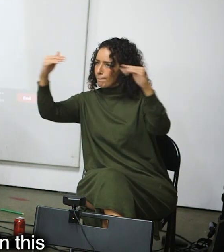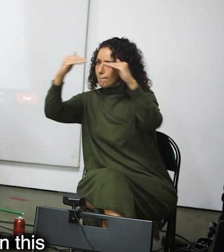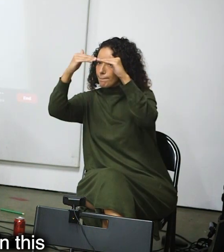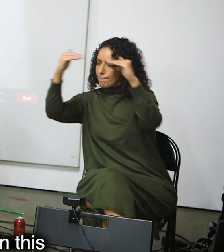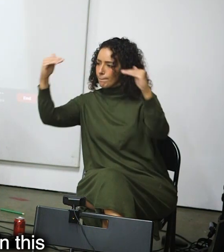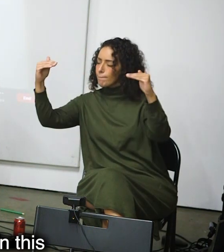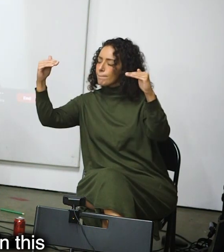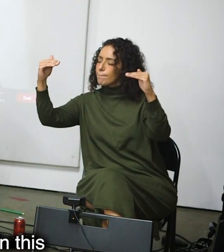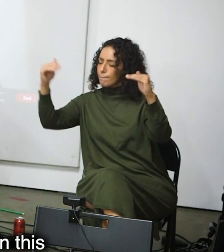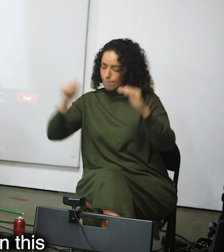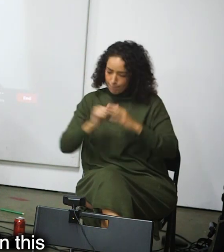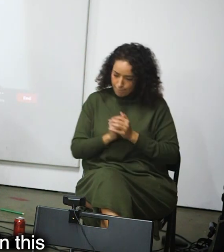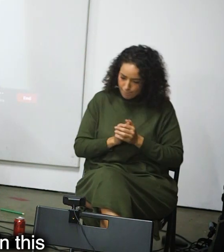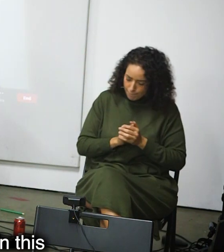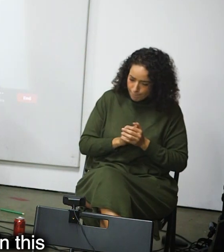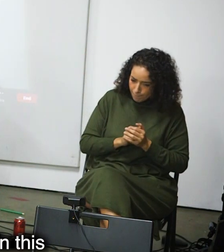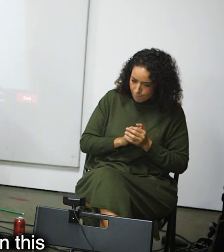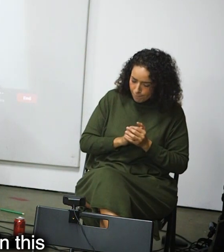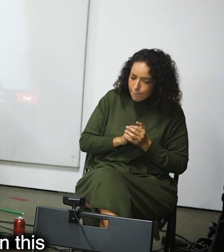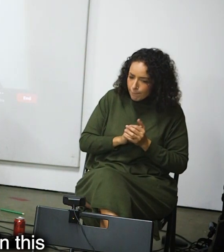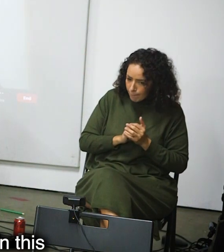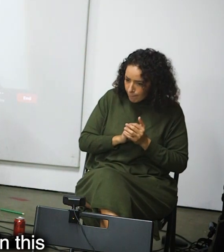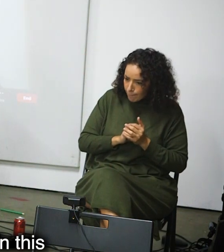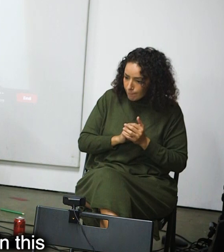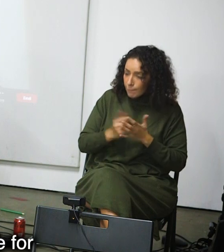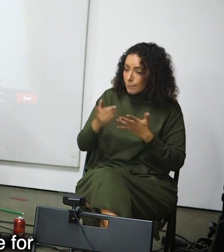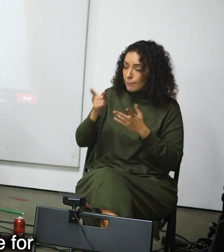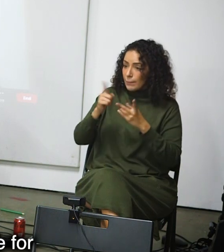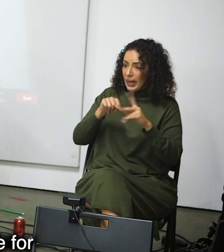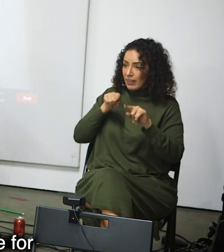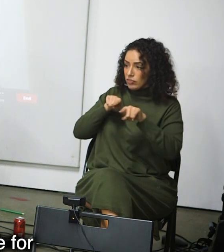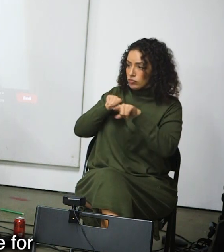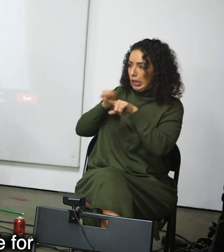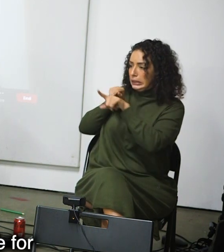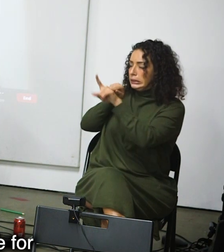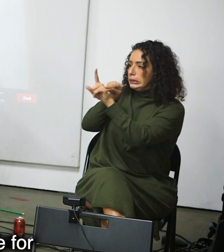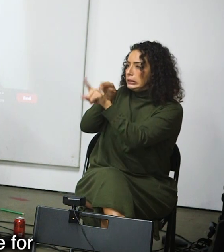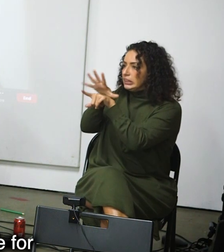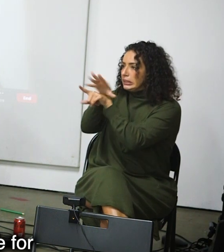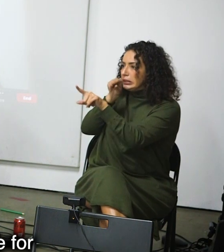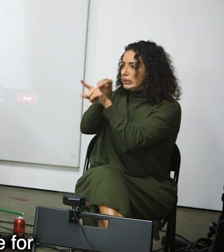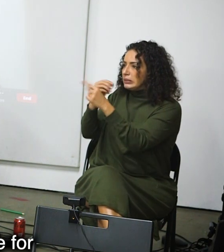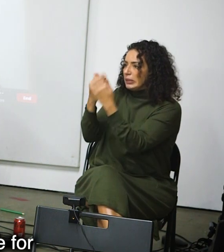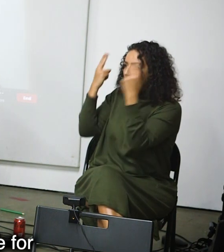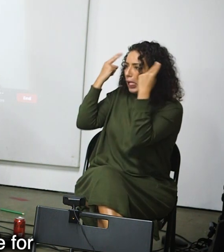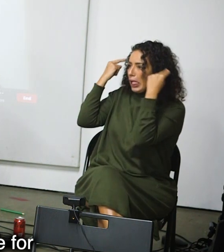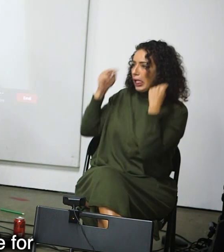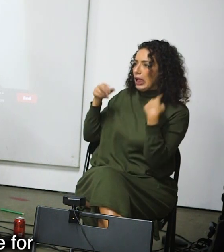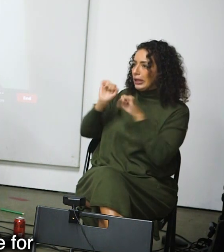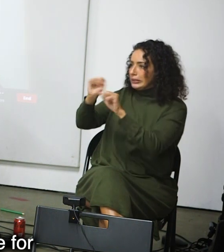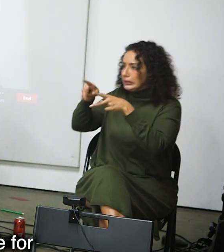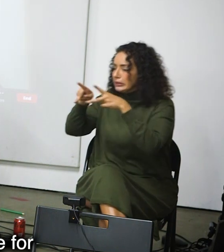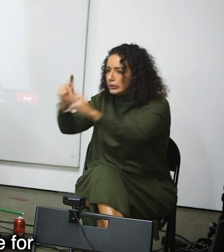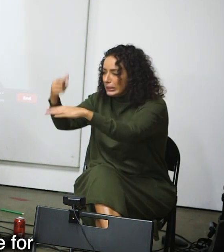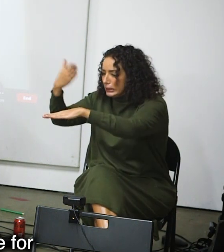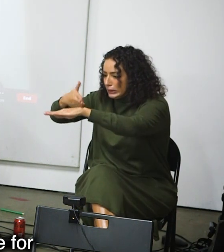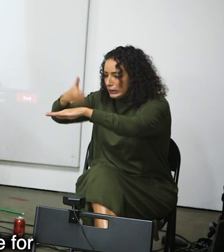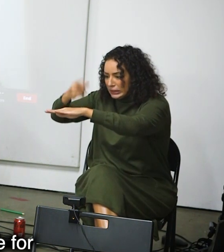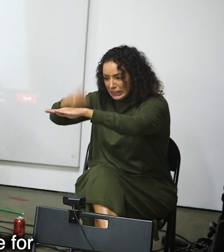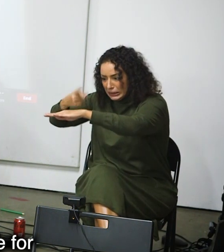neurotypical, fast-paced, burn yourself out kind of world that is not accessible for